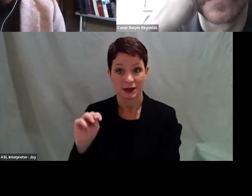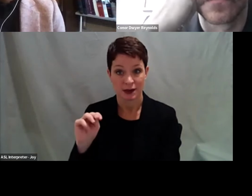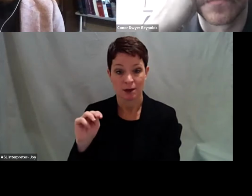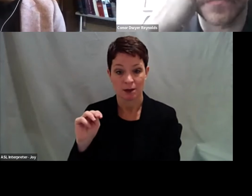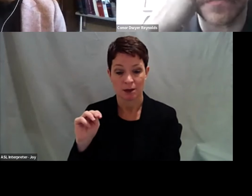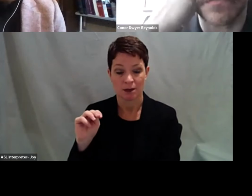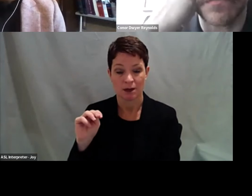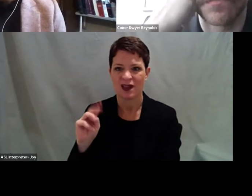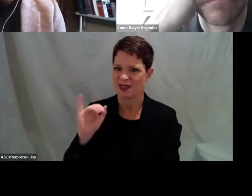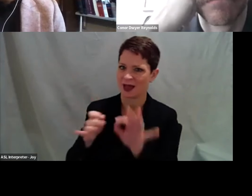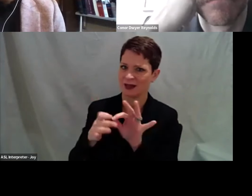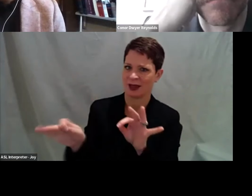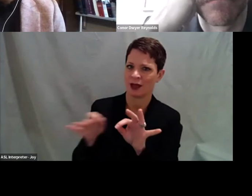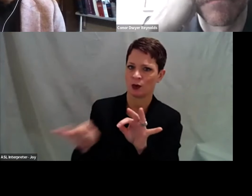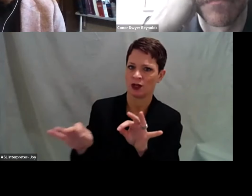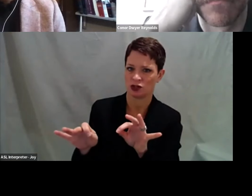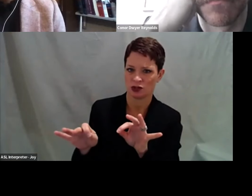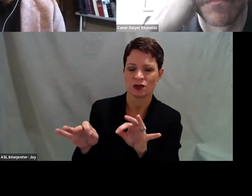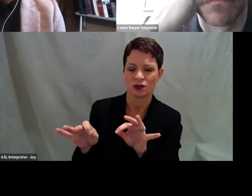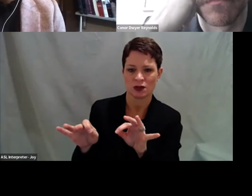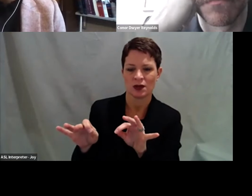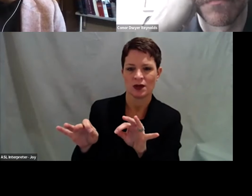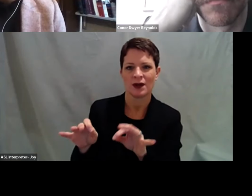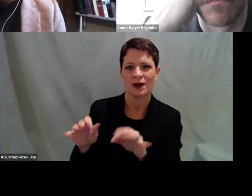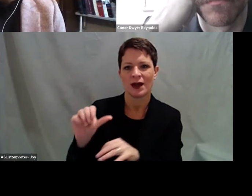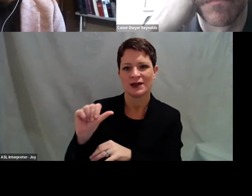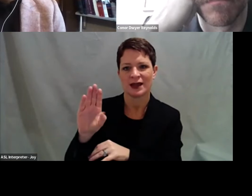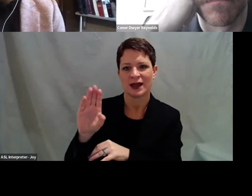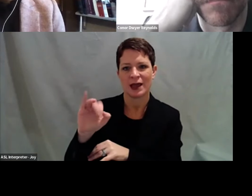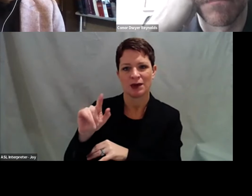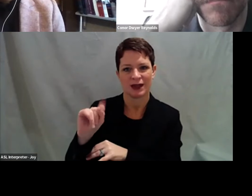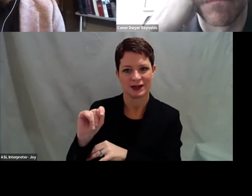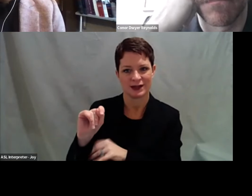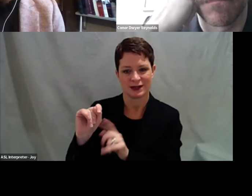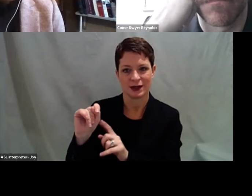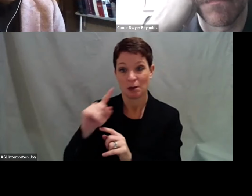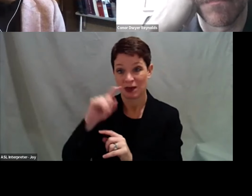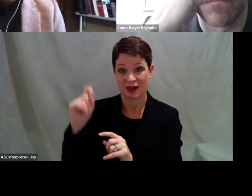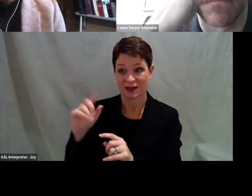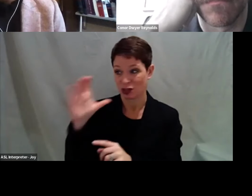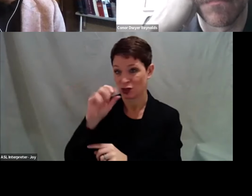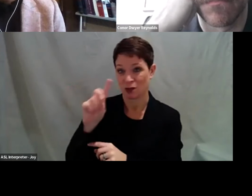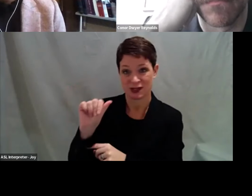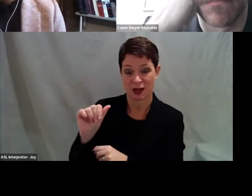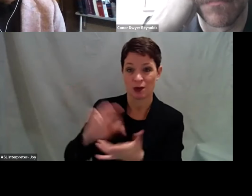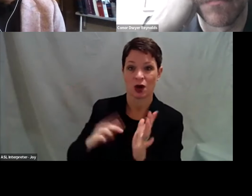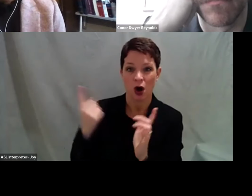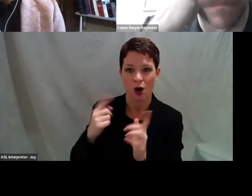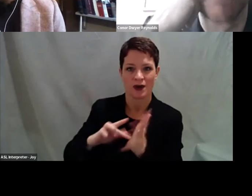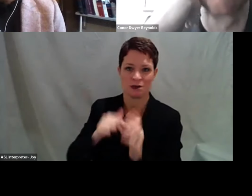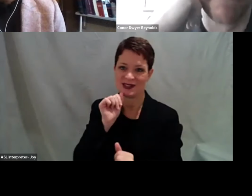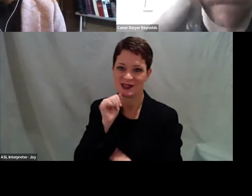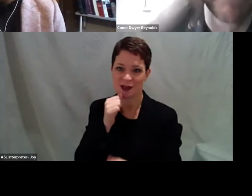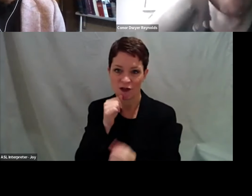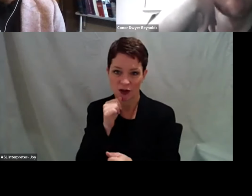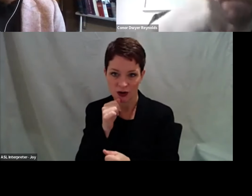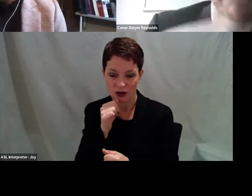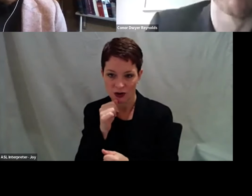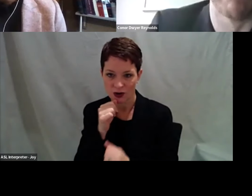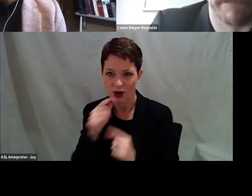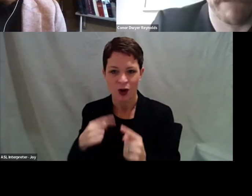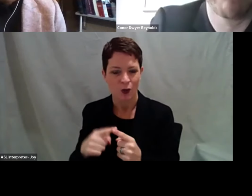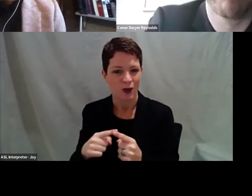often this language is ableist because it assumes that being disabled always means suffering, when that